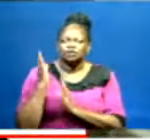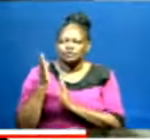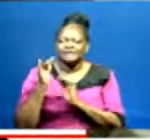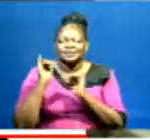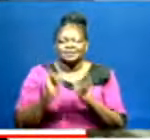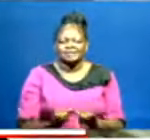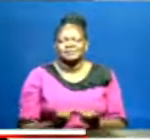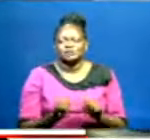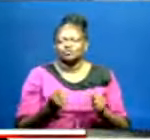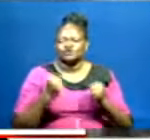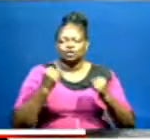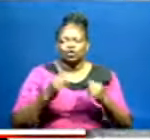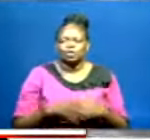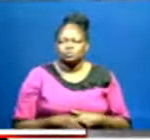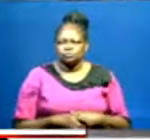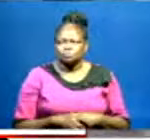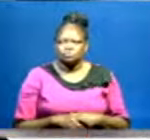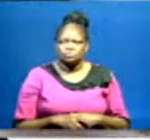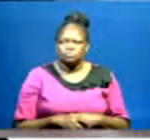tight.